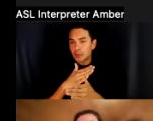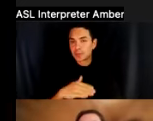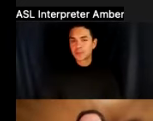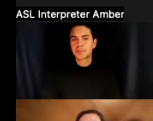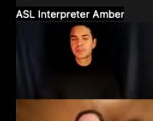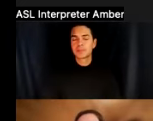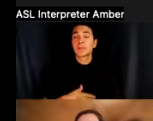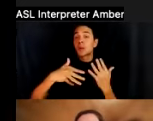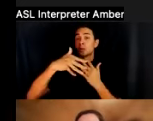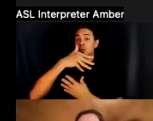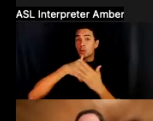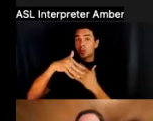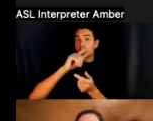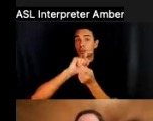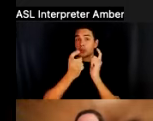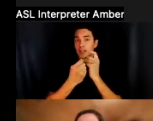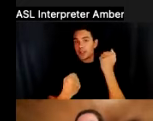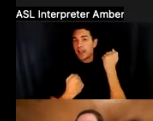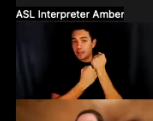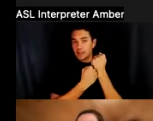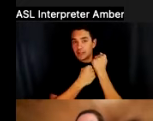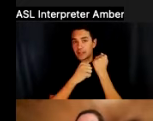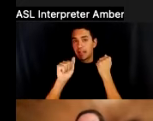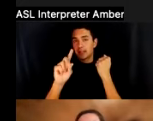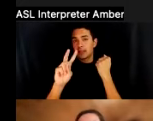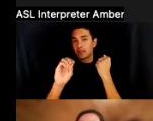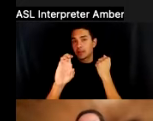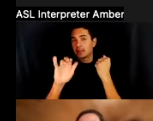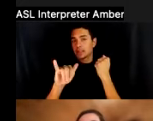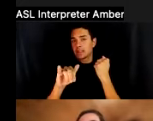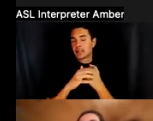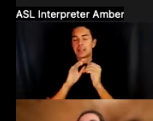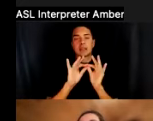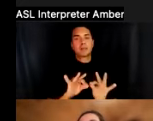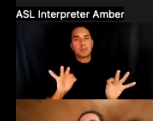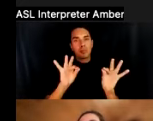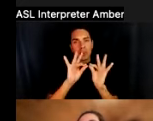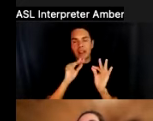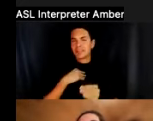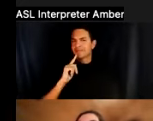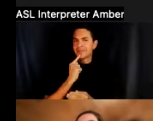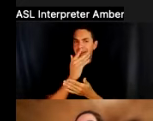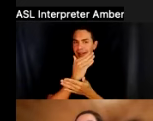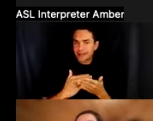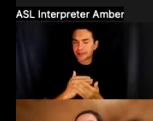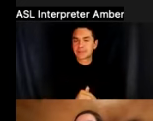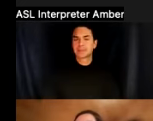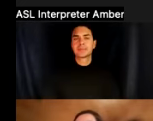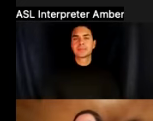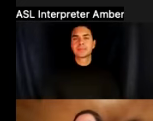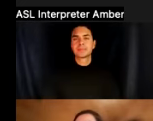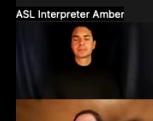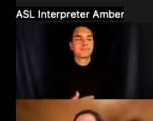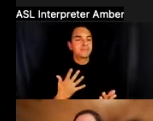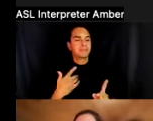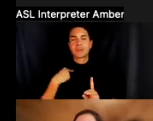change advocacy too, right? It sort of has a political element to it. We think about the impact of the wars